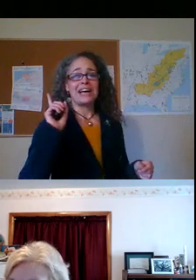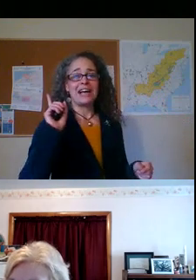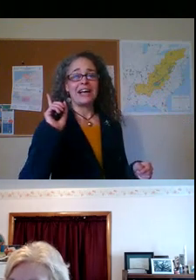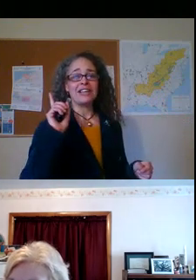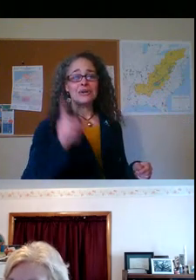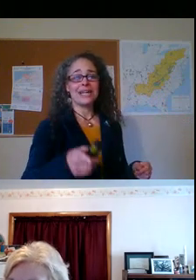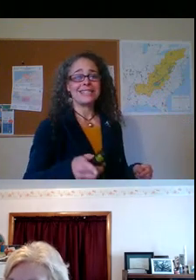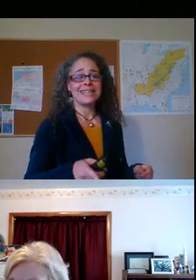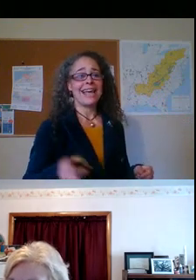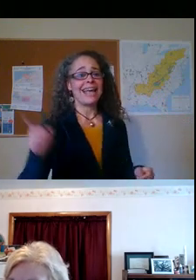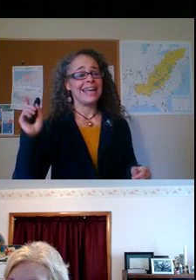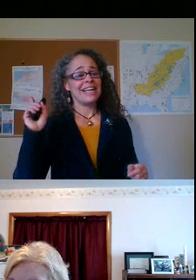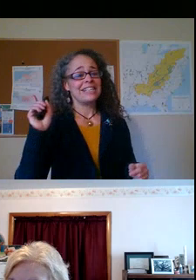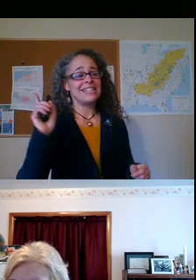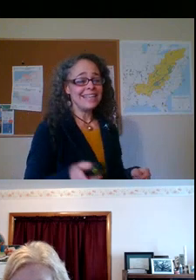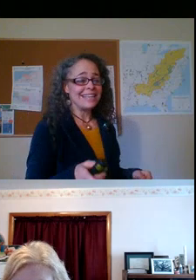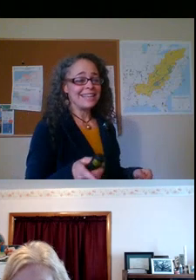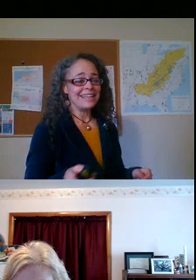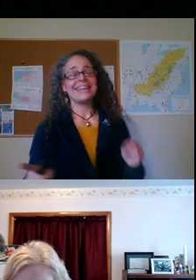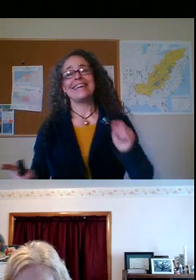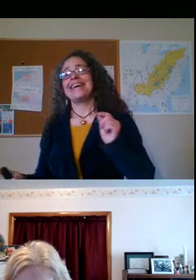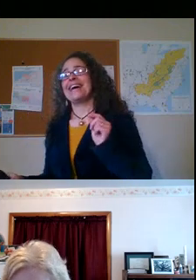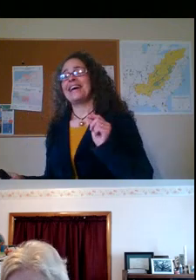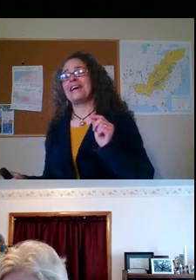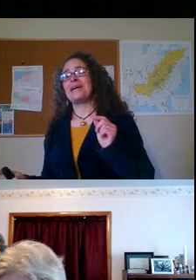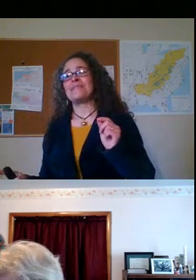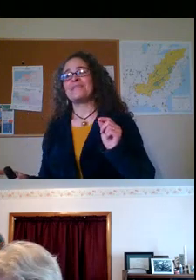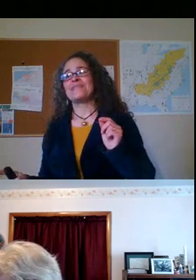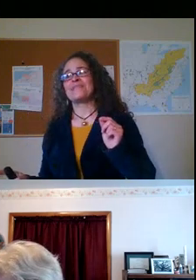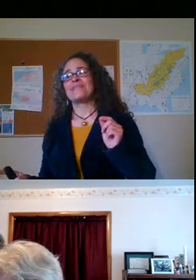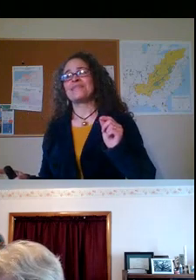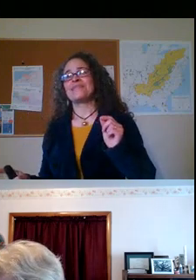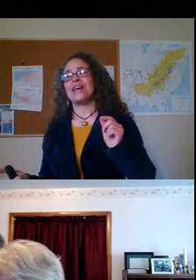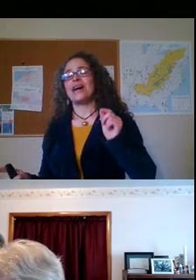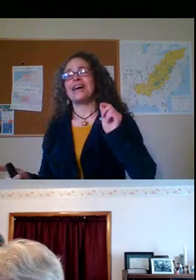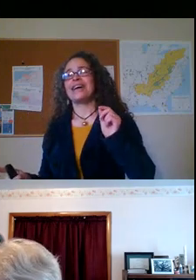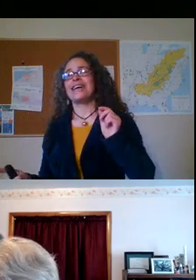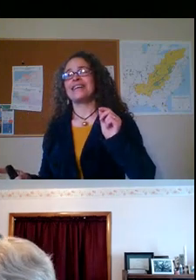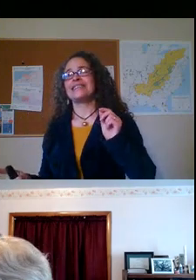that USDA did um,